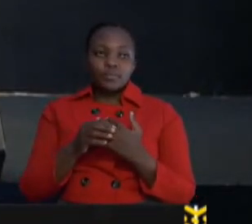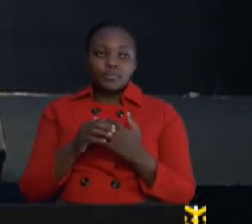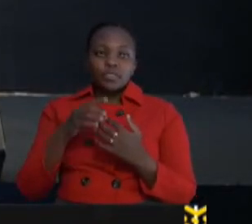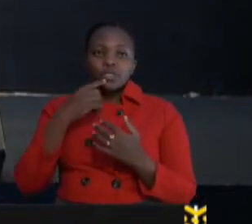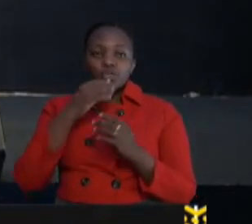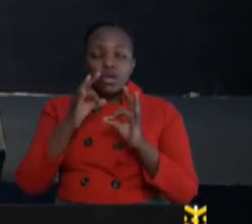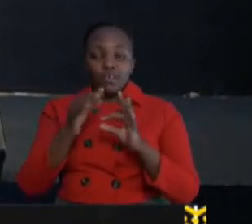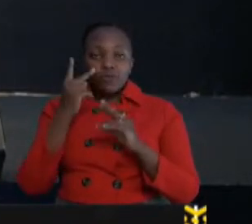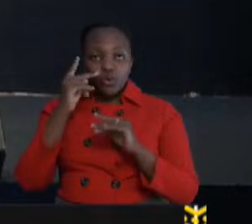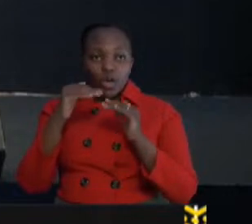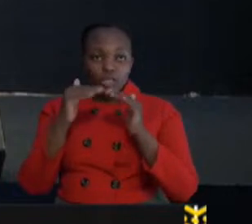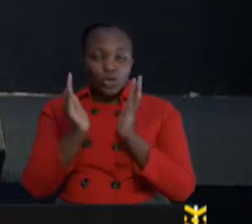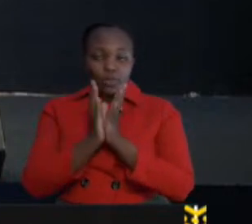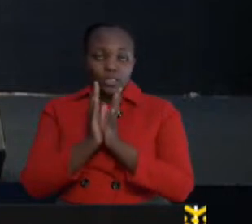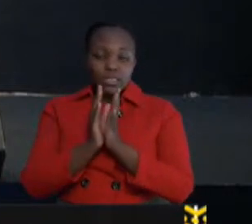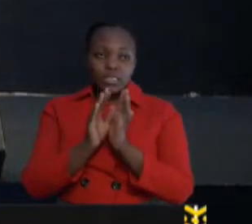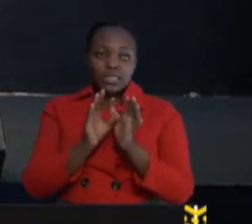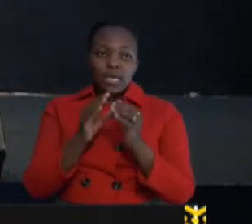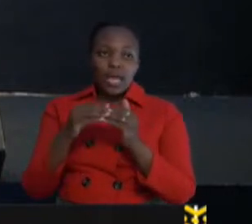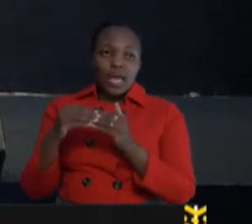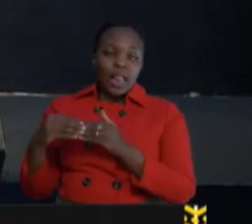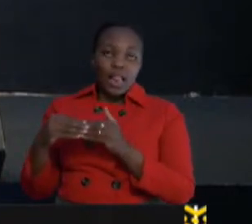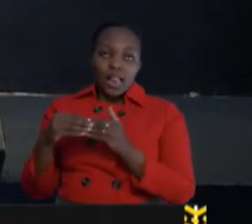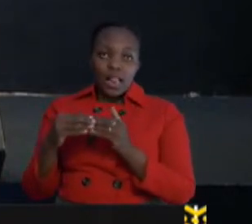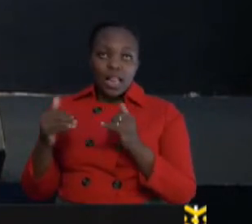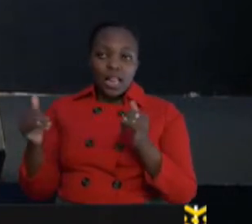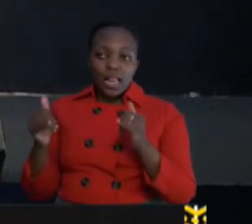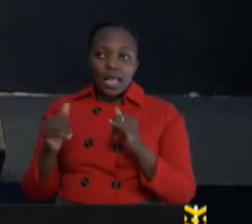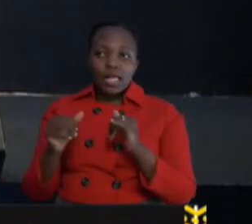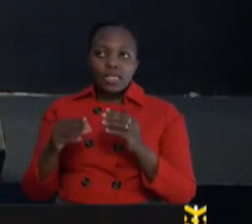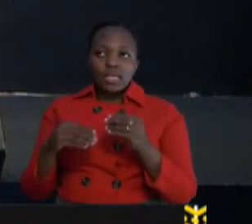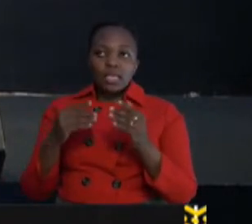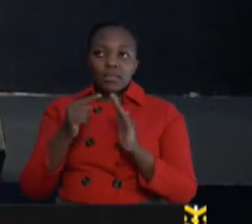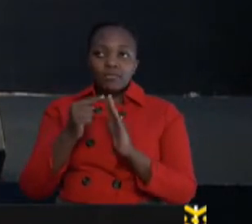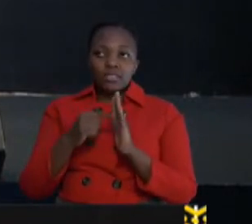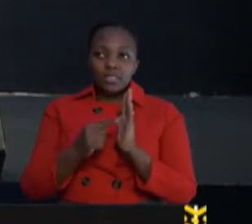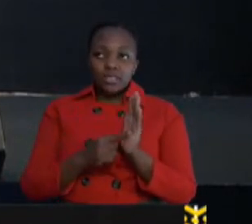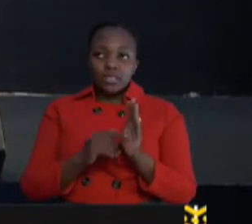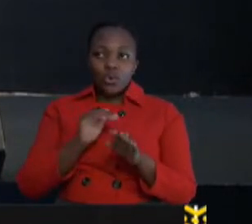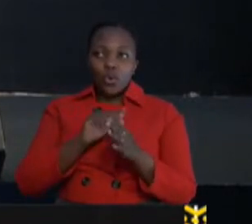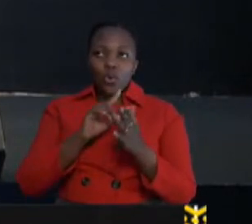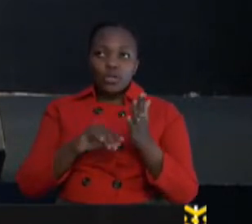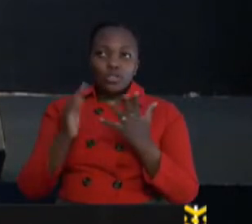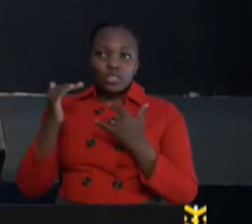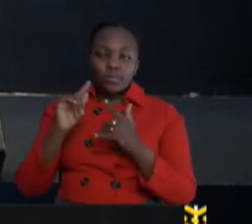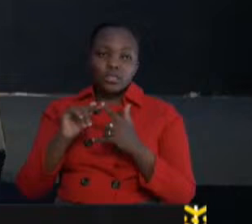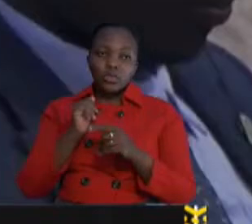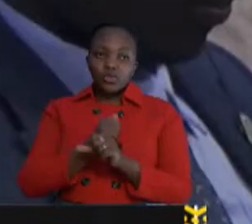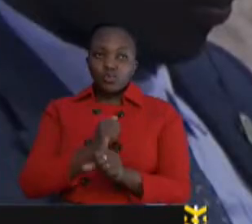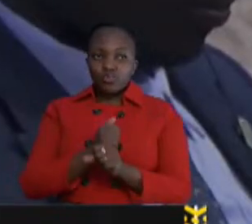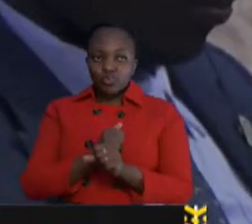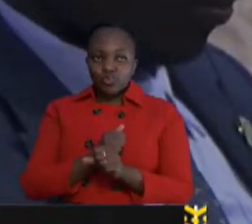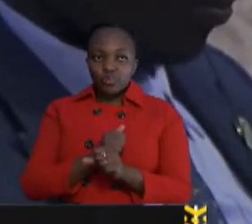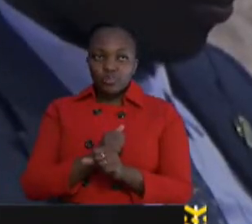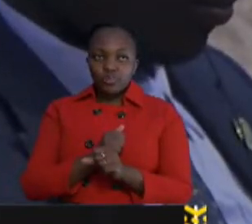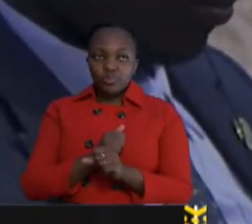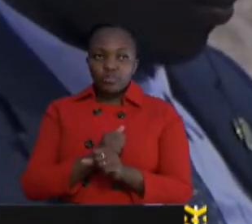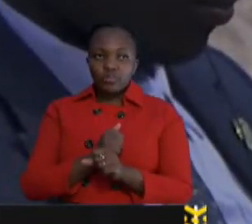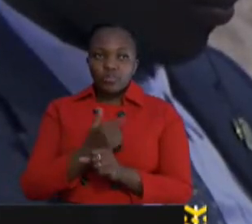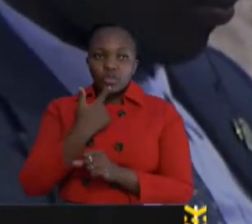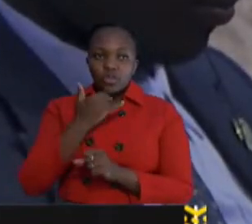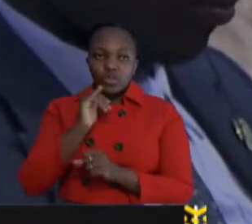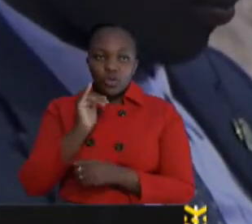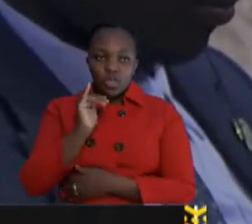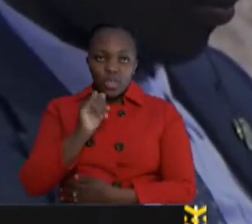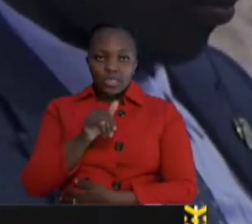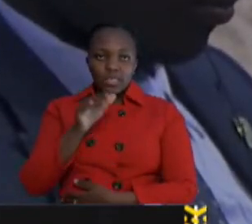they literally give details on what you're supposed to do as a content creator, the guidelines you're supposed to follow. So it is